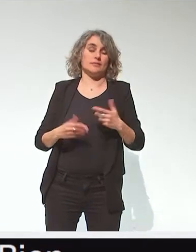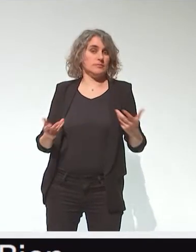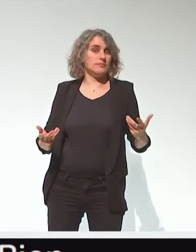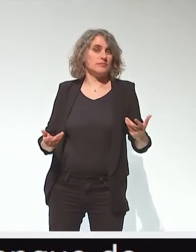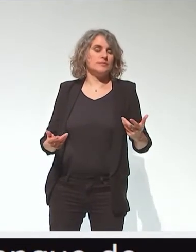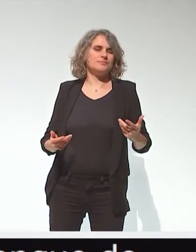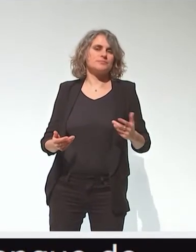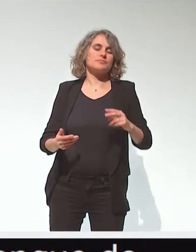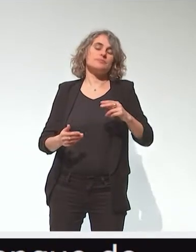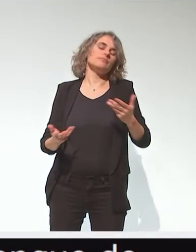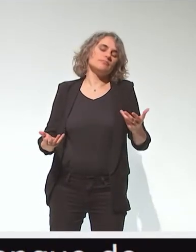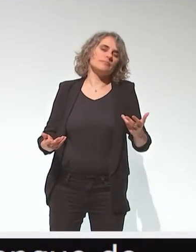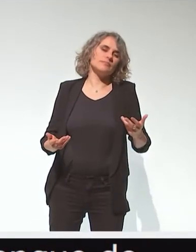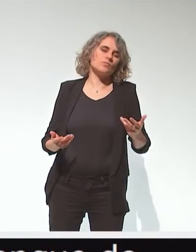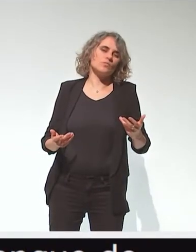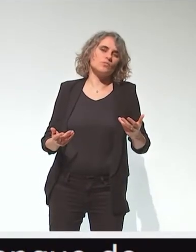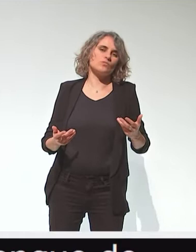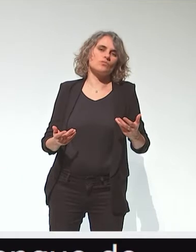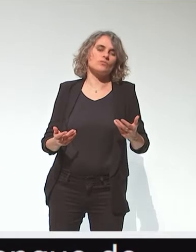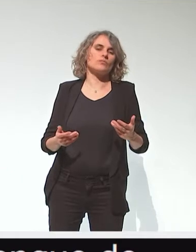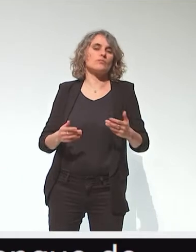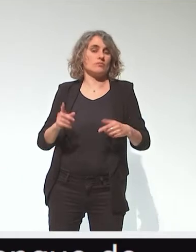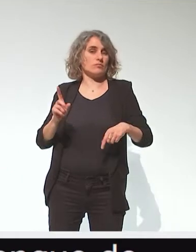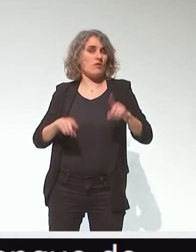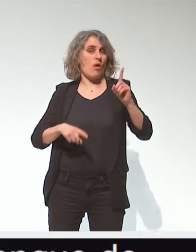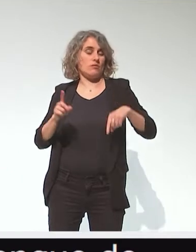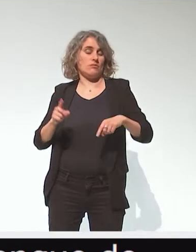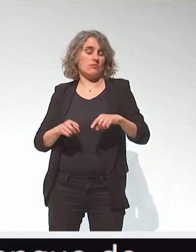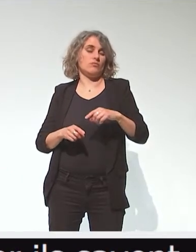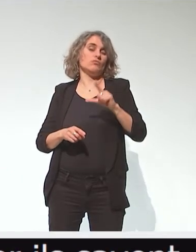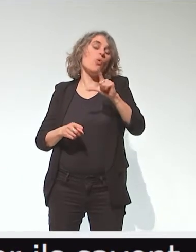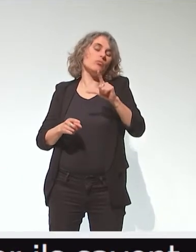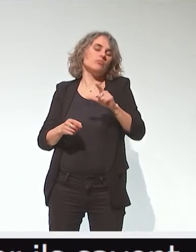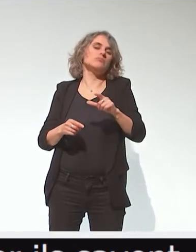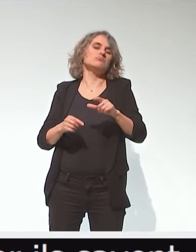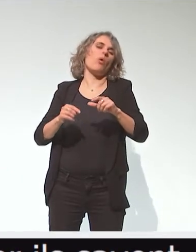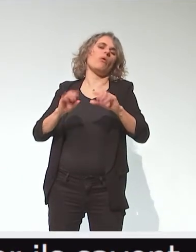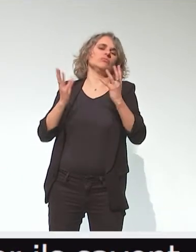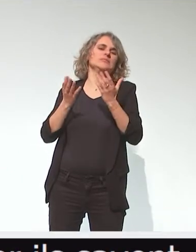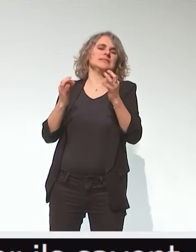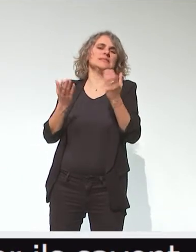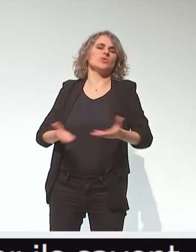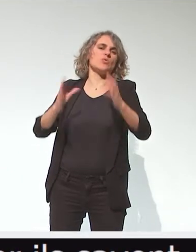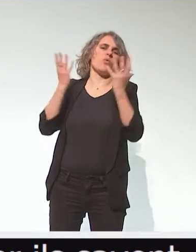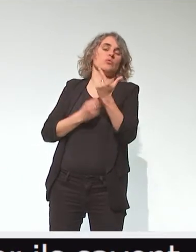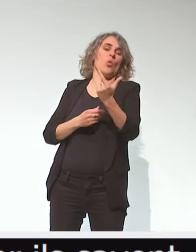then reporting of incidents is a poor guide for policy responses. Now, what can we do?